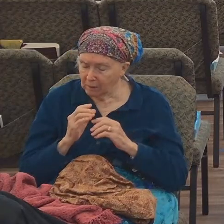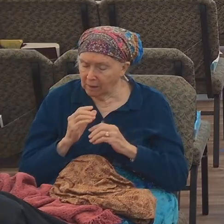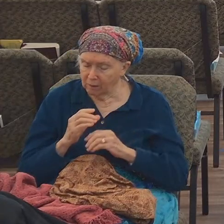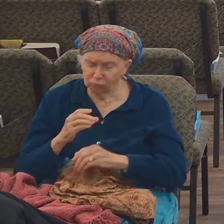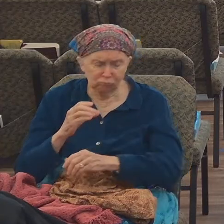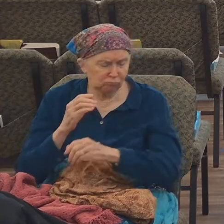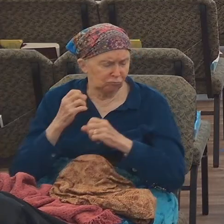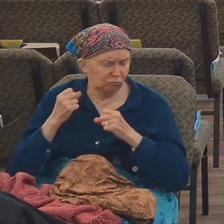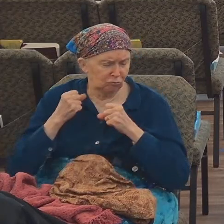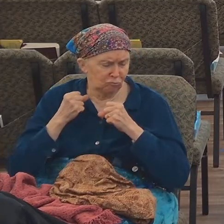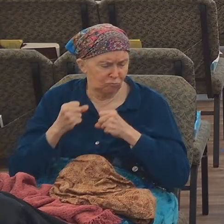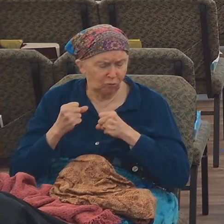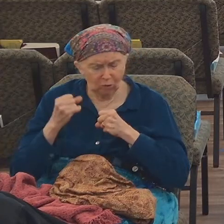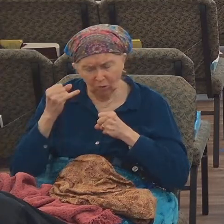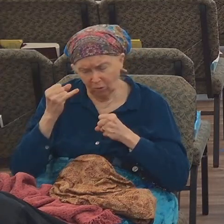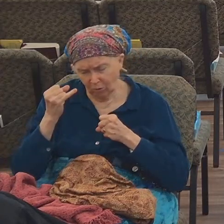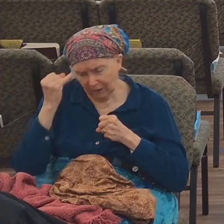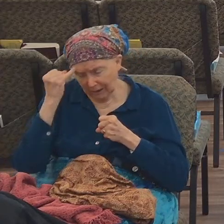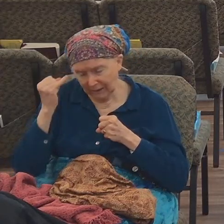Mm-hmm.